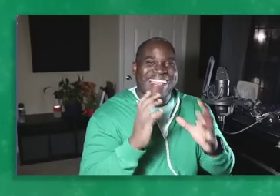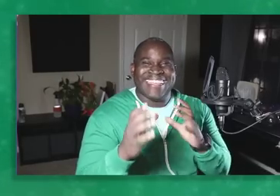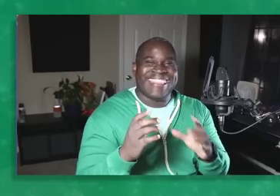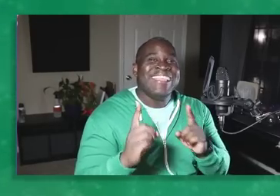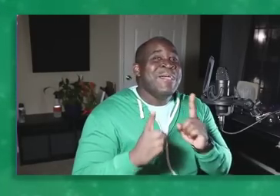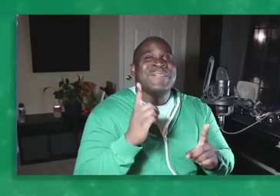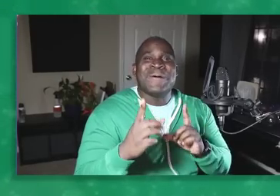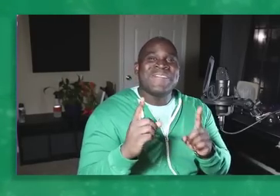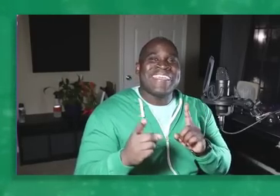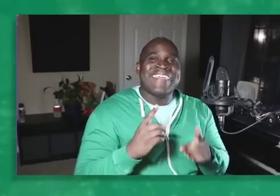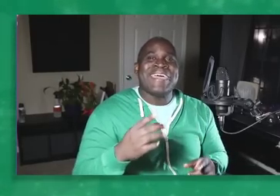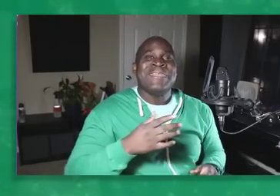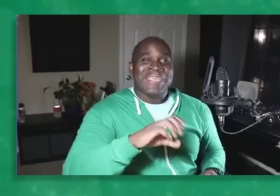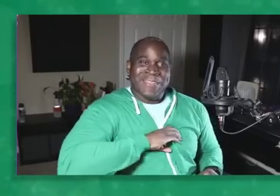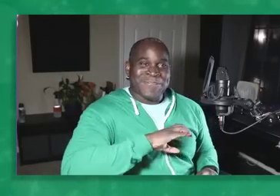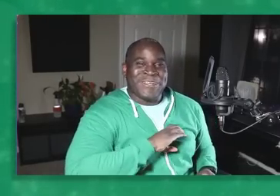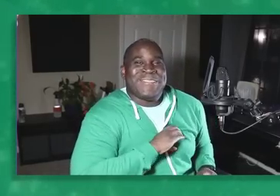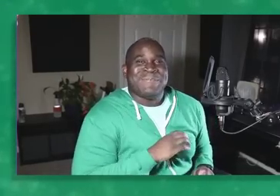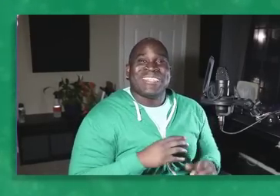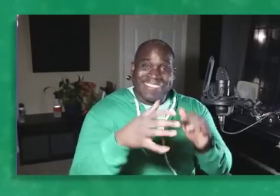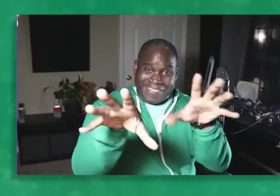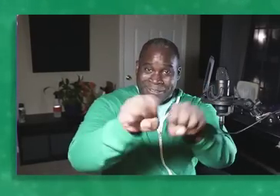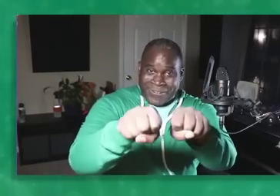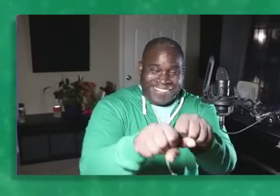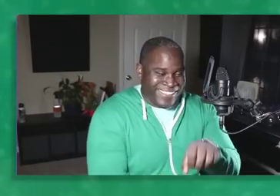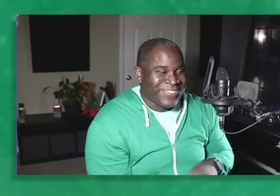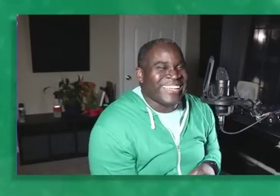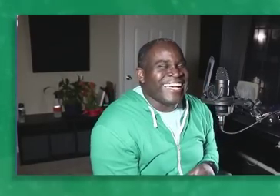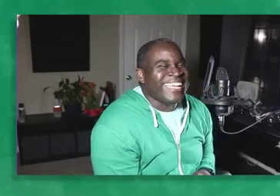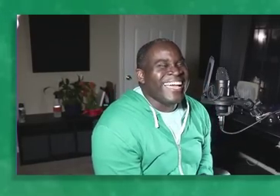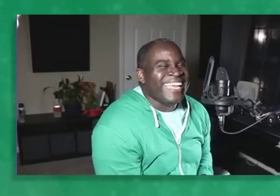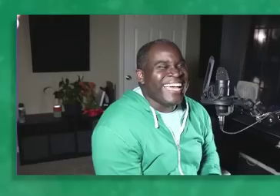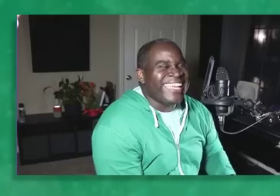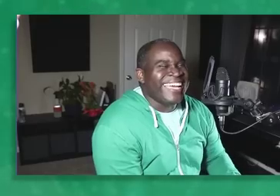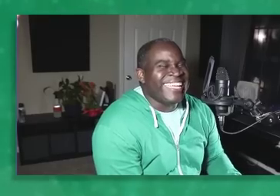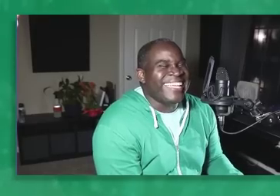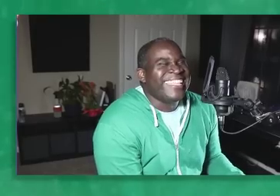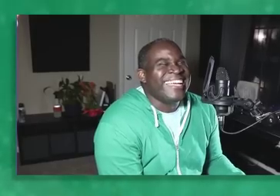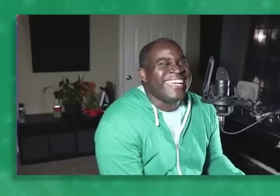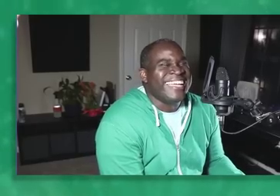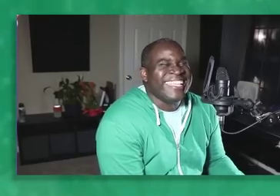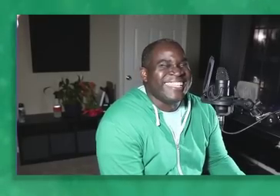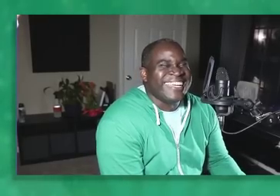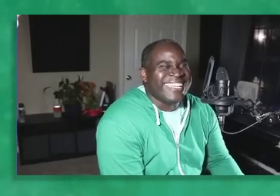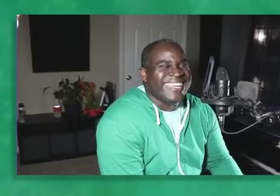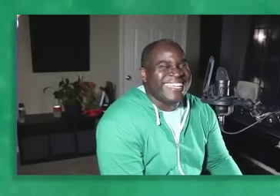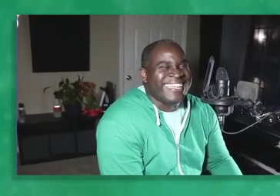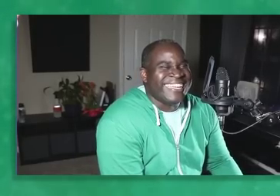Don't sign. Don't say that in front of the police. They'll arrest you.